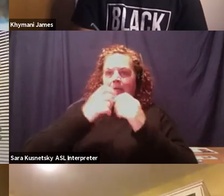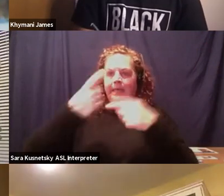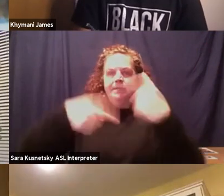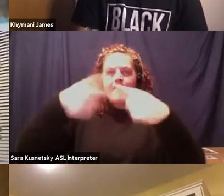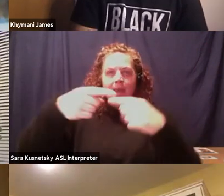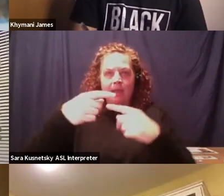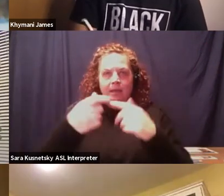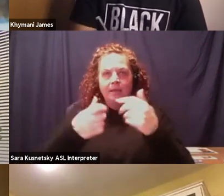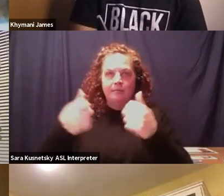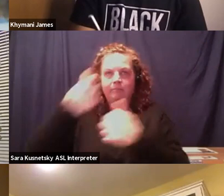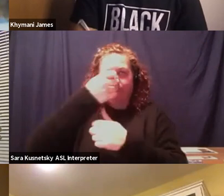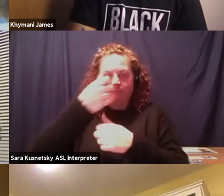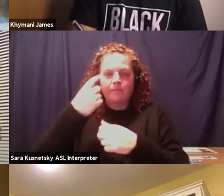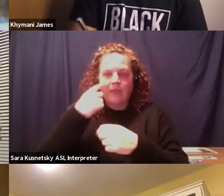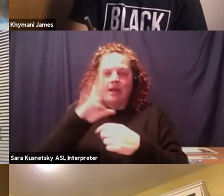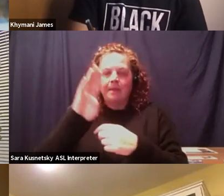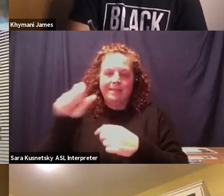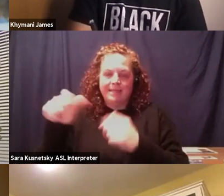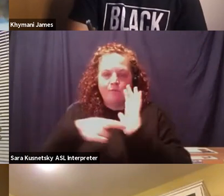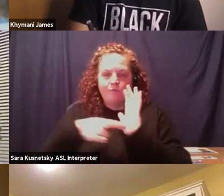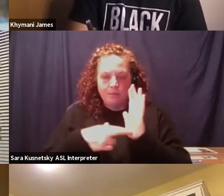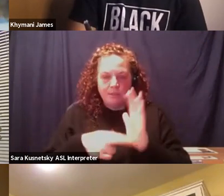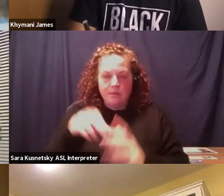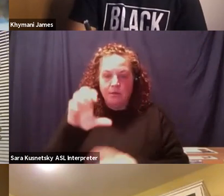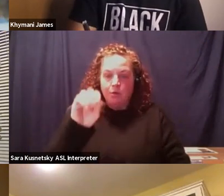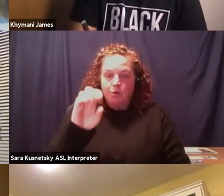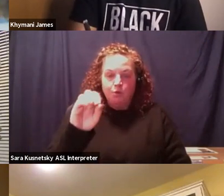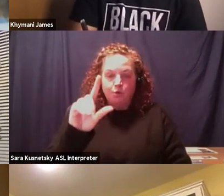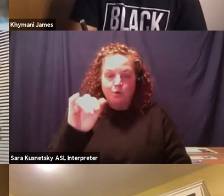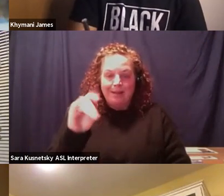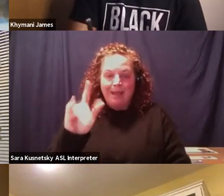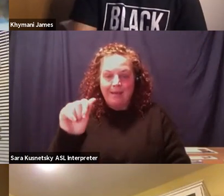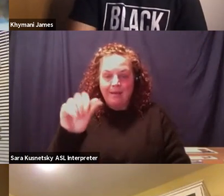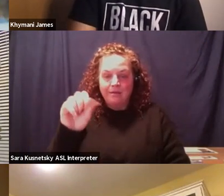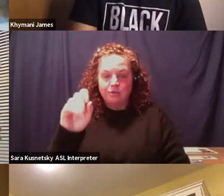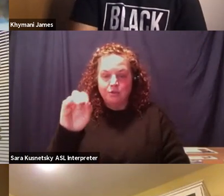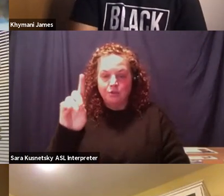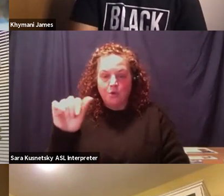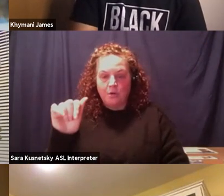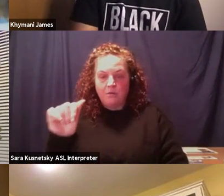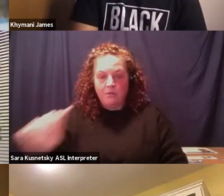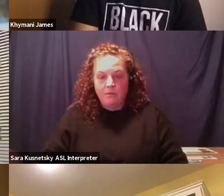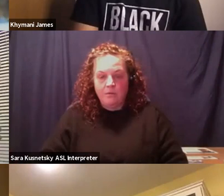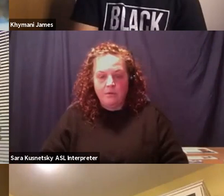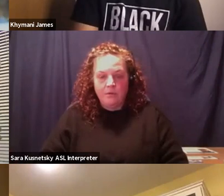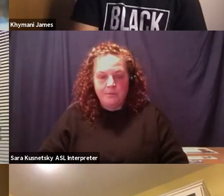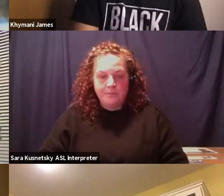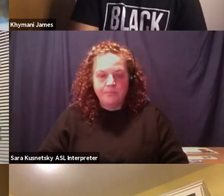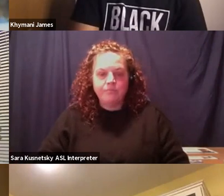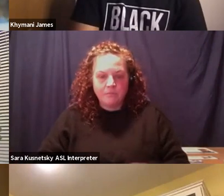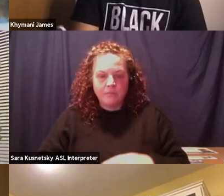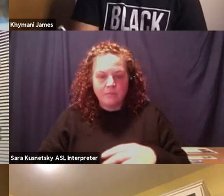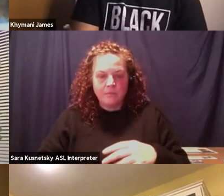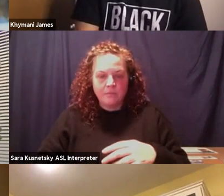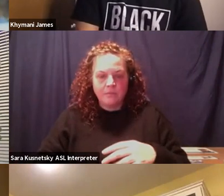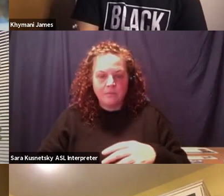student representative. Suleika Soto is the mother of two BPS students, one at Tech Boston Academy and